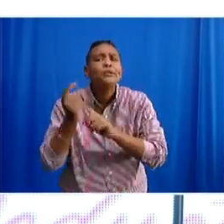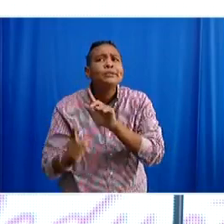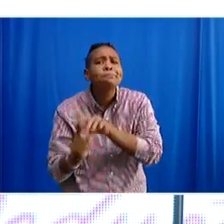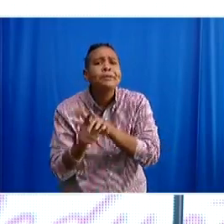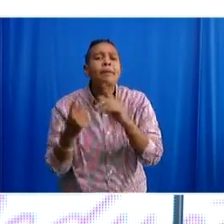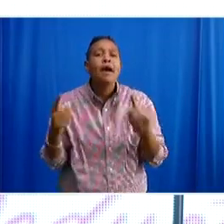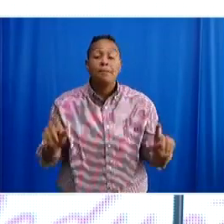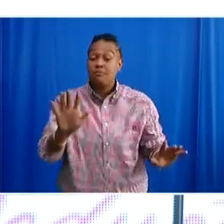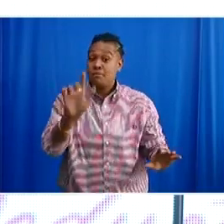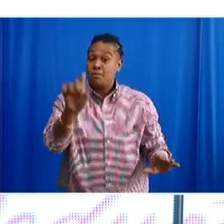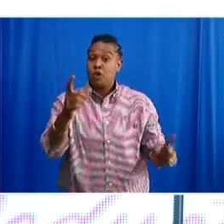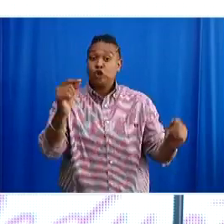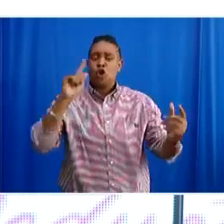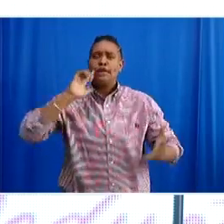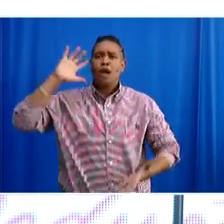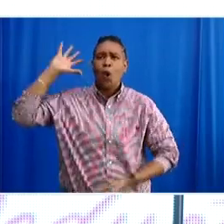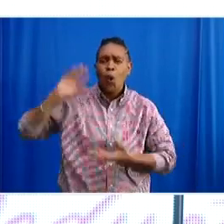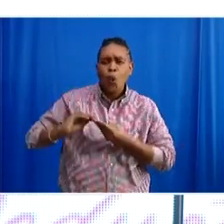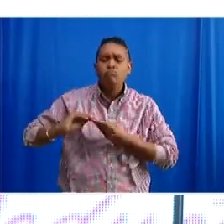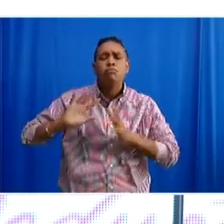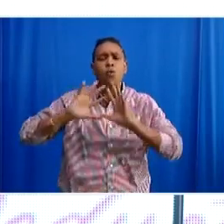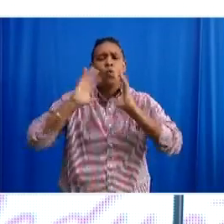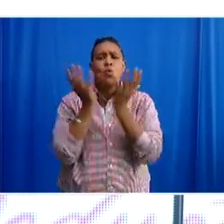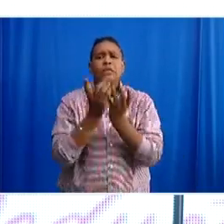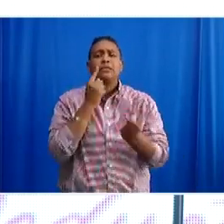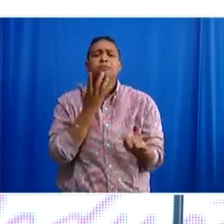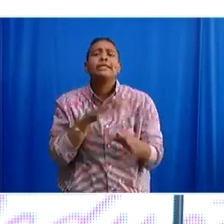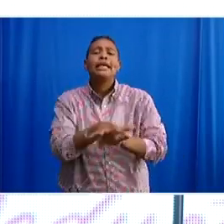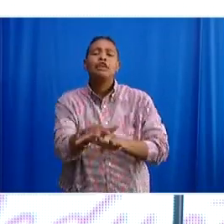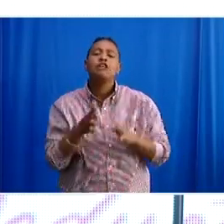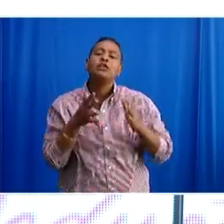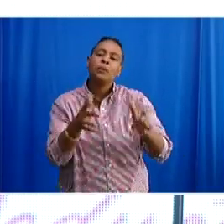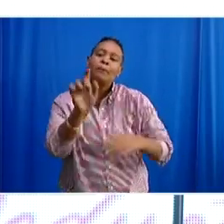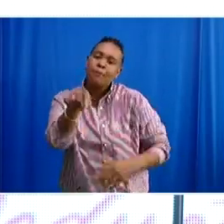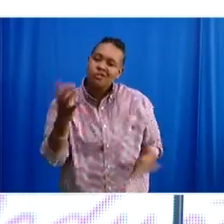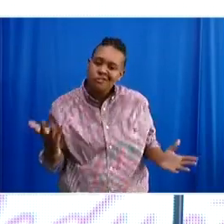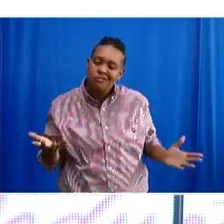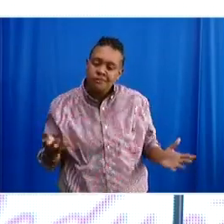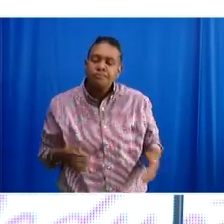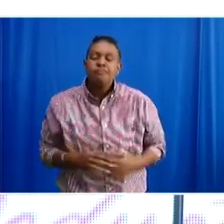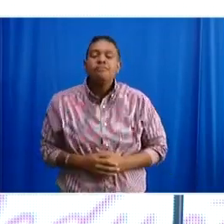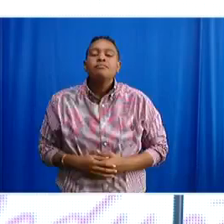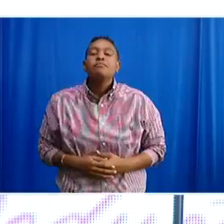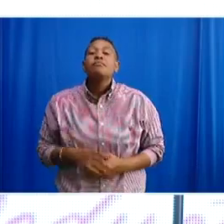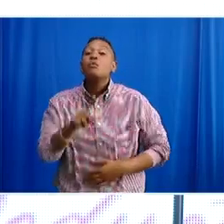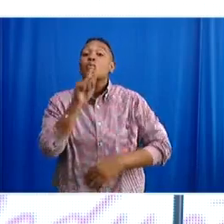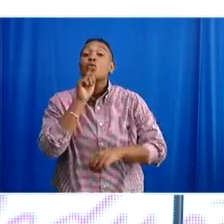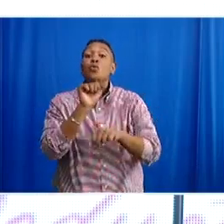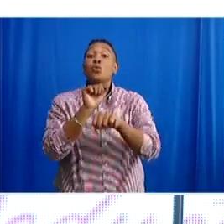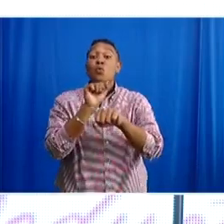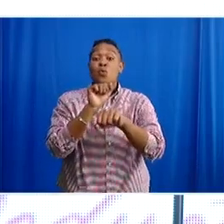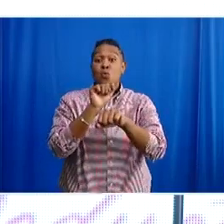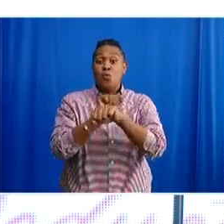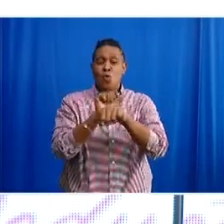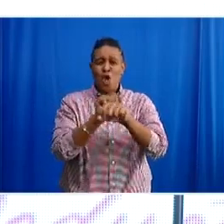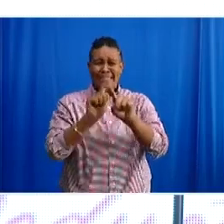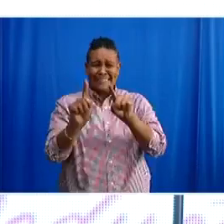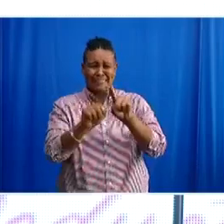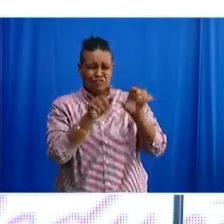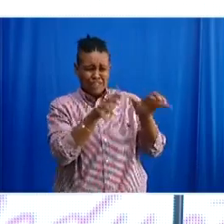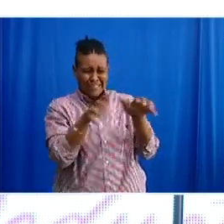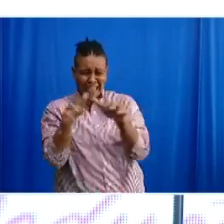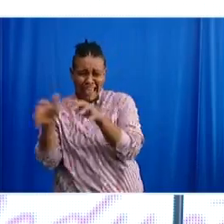This must be done in a holistic and integrated manner, working across different sectors